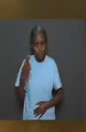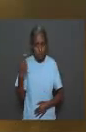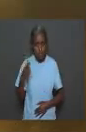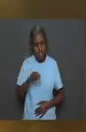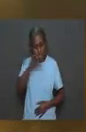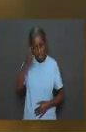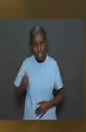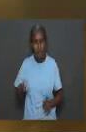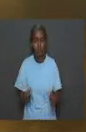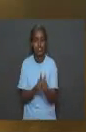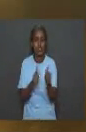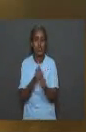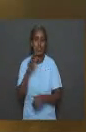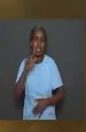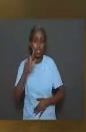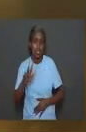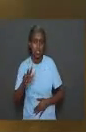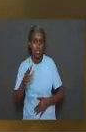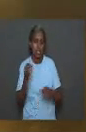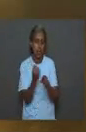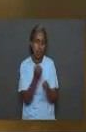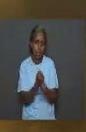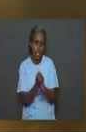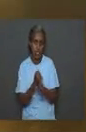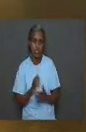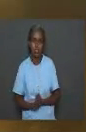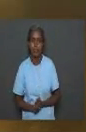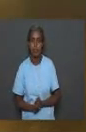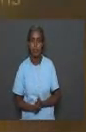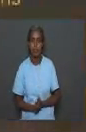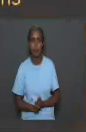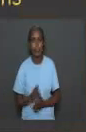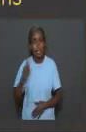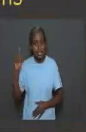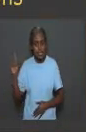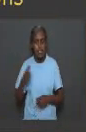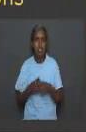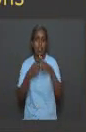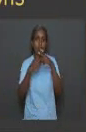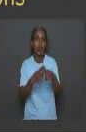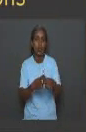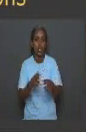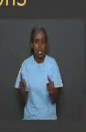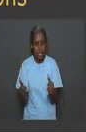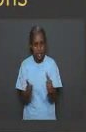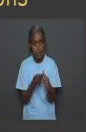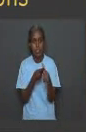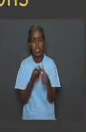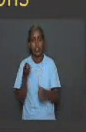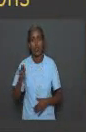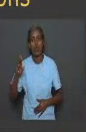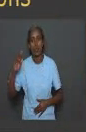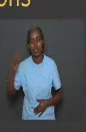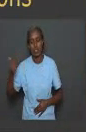can use any of the following 3 operations. These are called